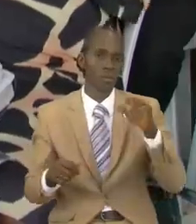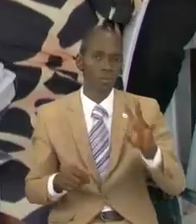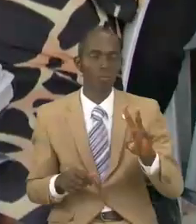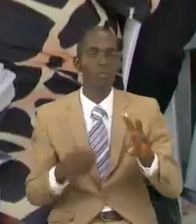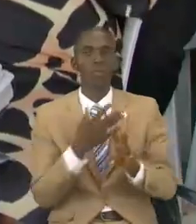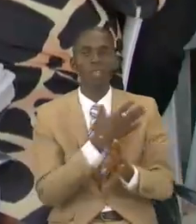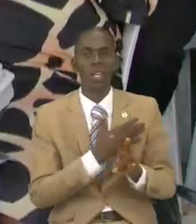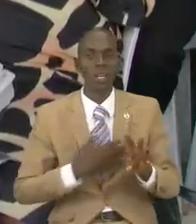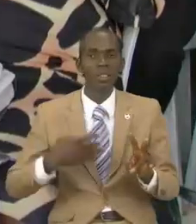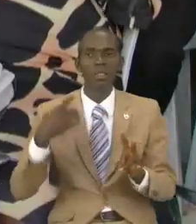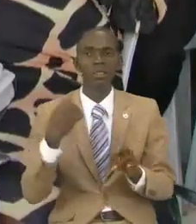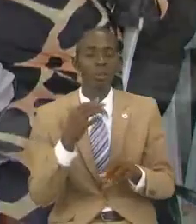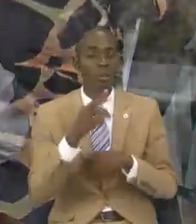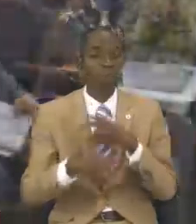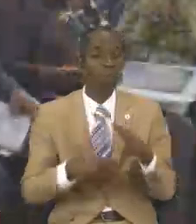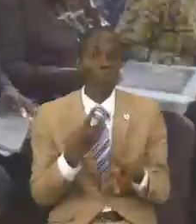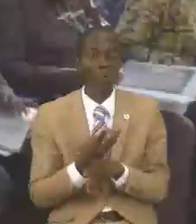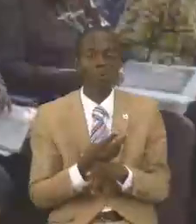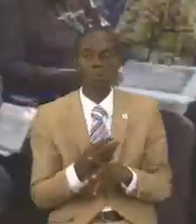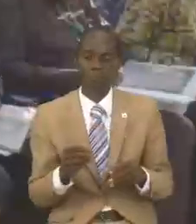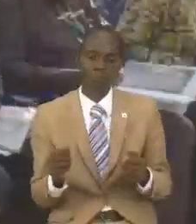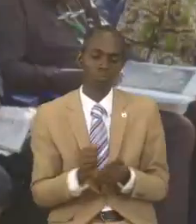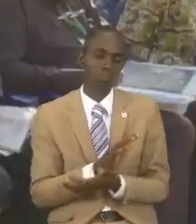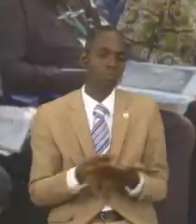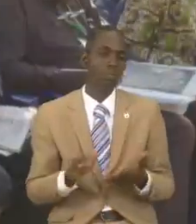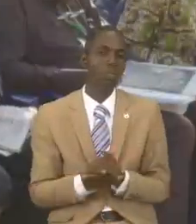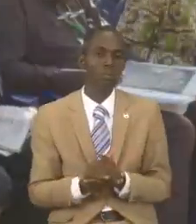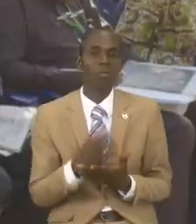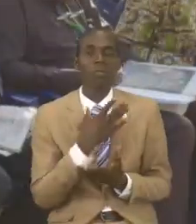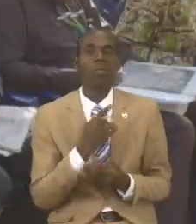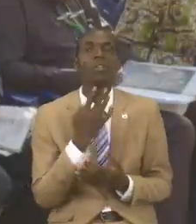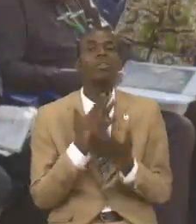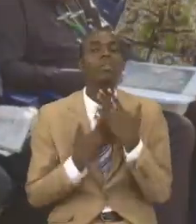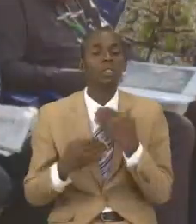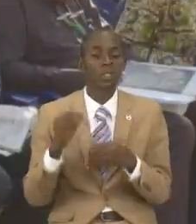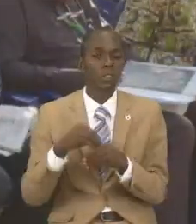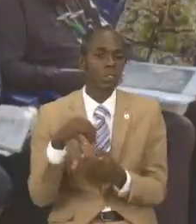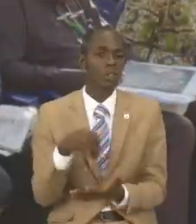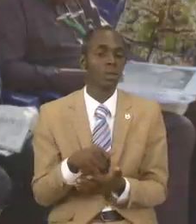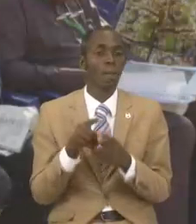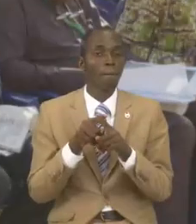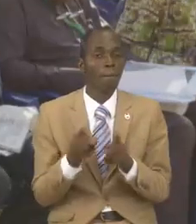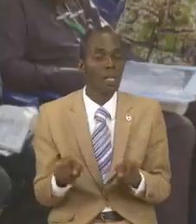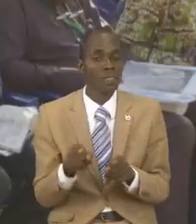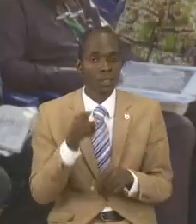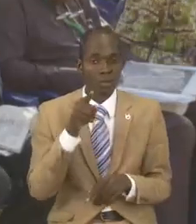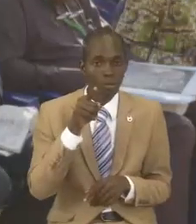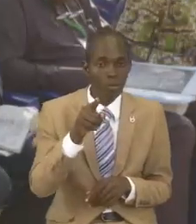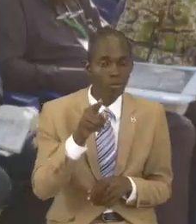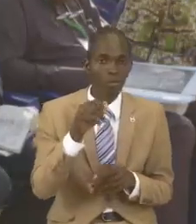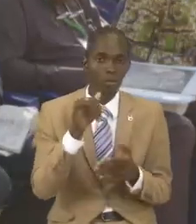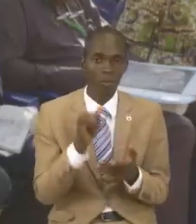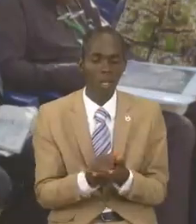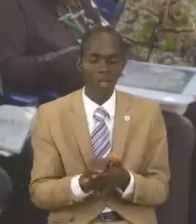world passeth away, and the lust thereof. But he that doeth